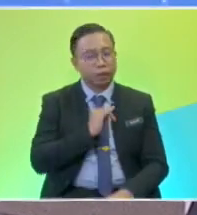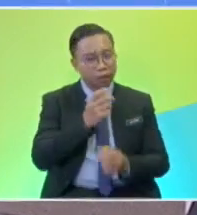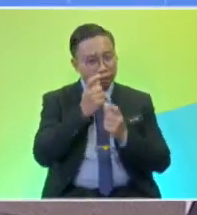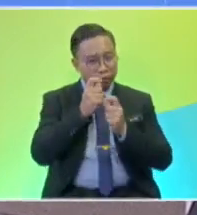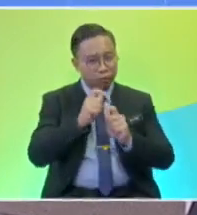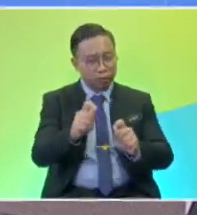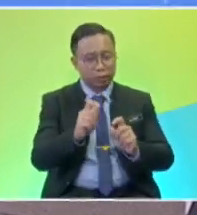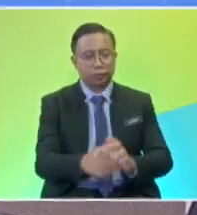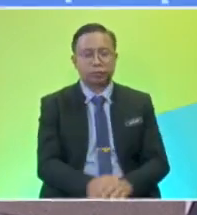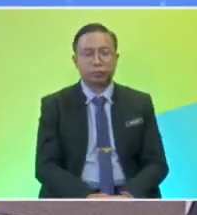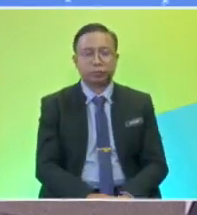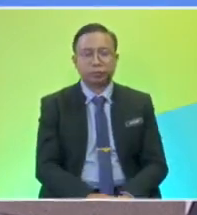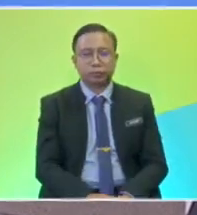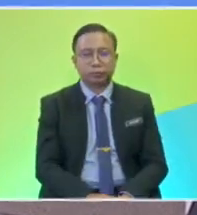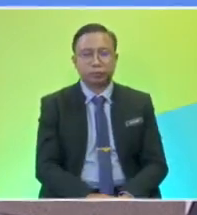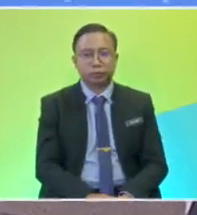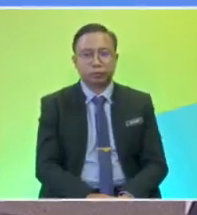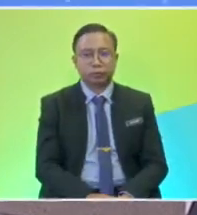right? So I'm going to cut this